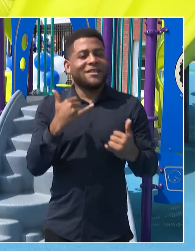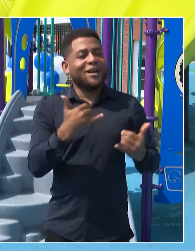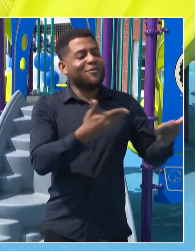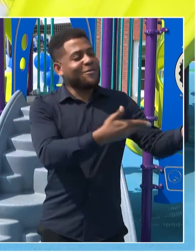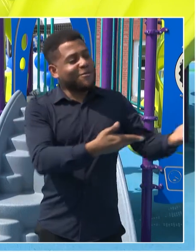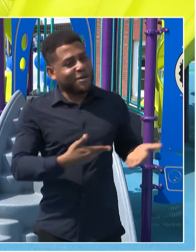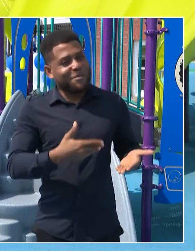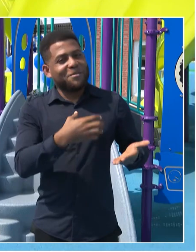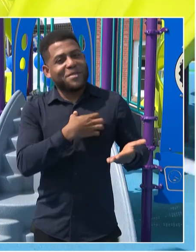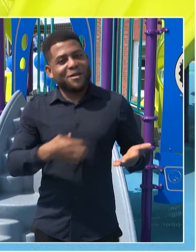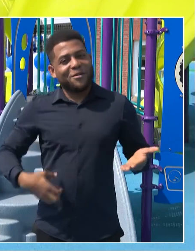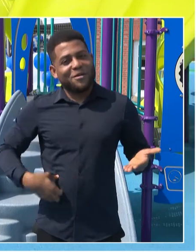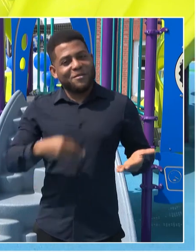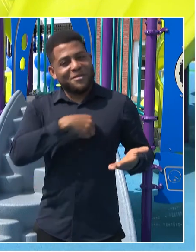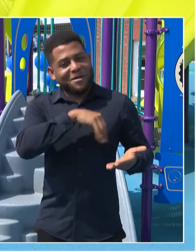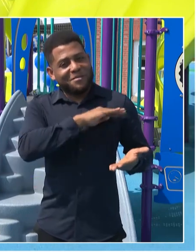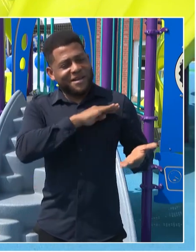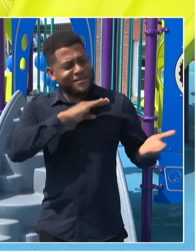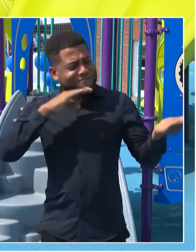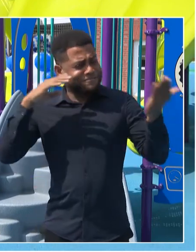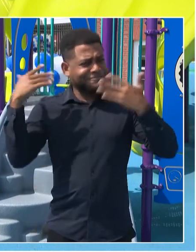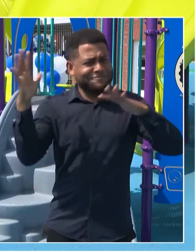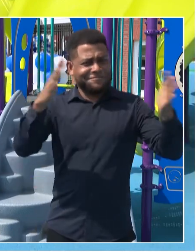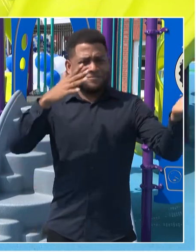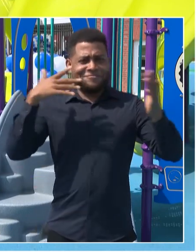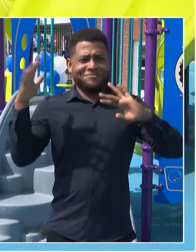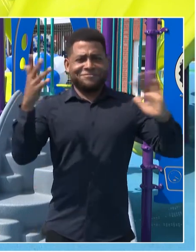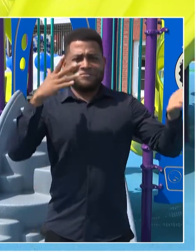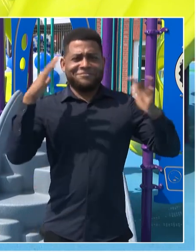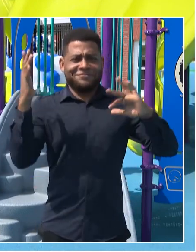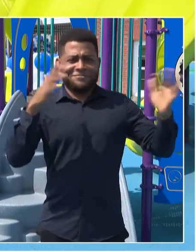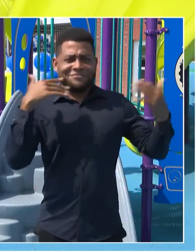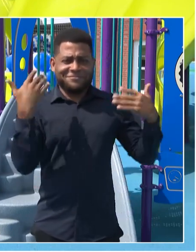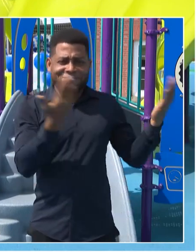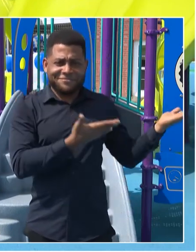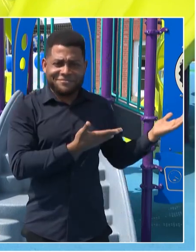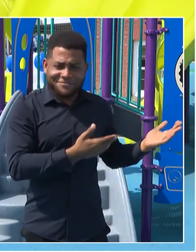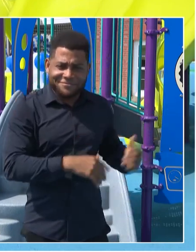friend. Nice job. Nice job.